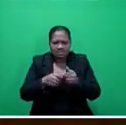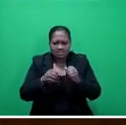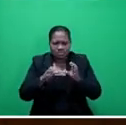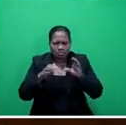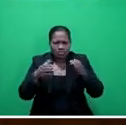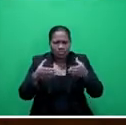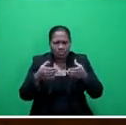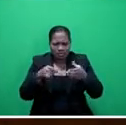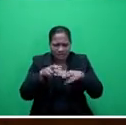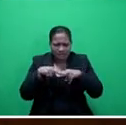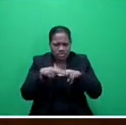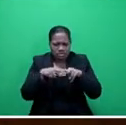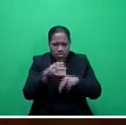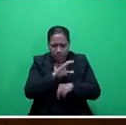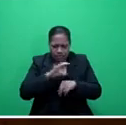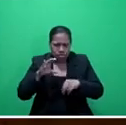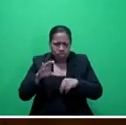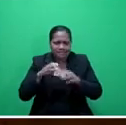committee was informed